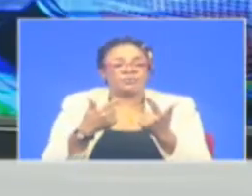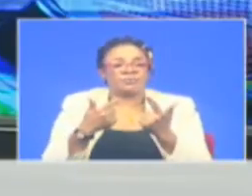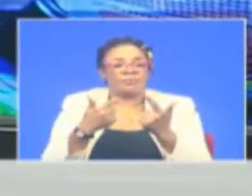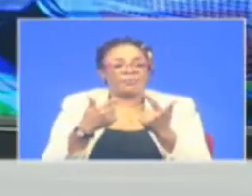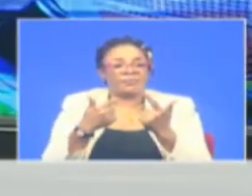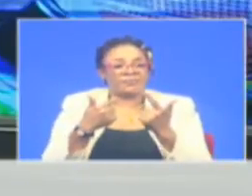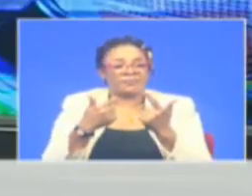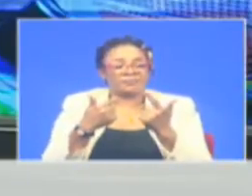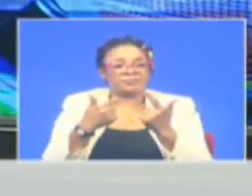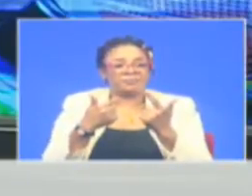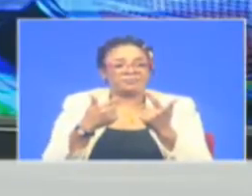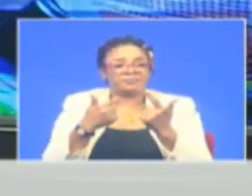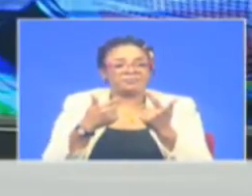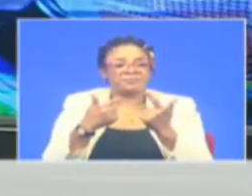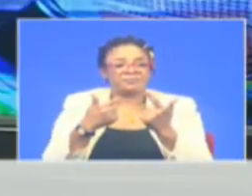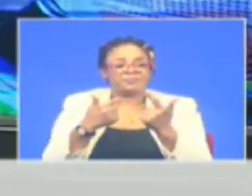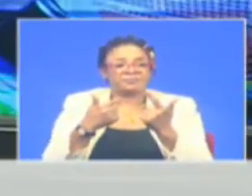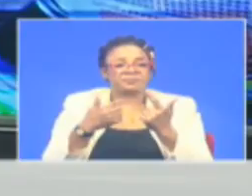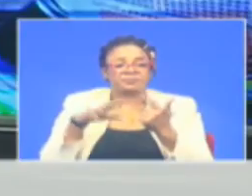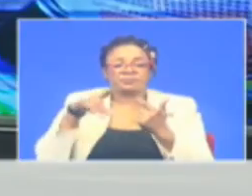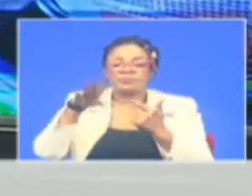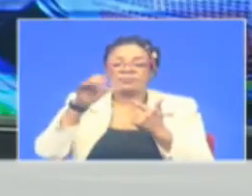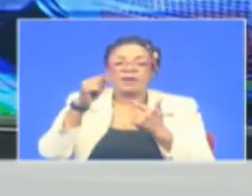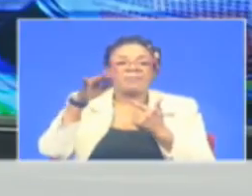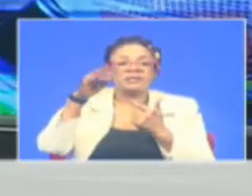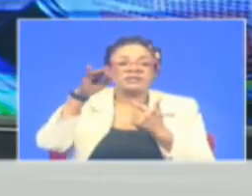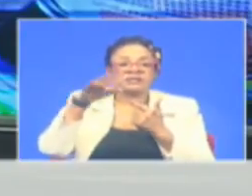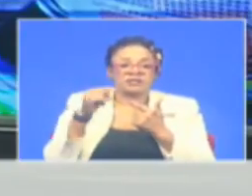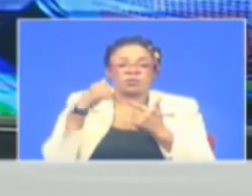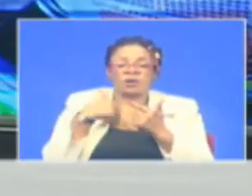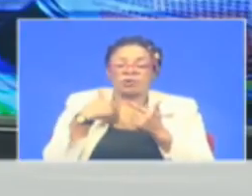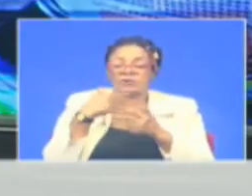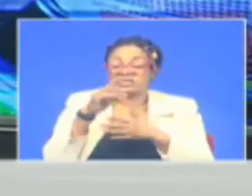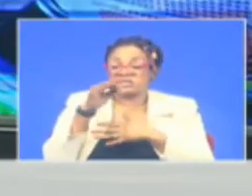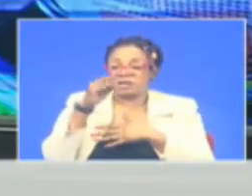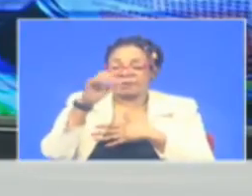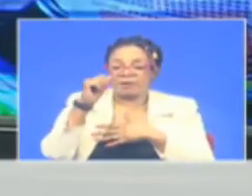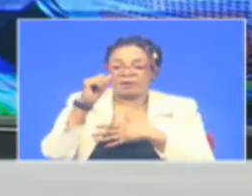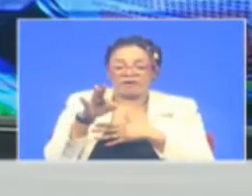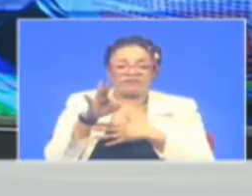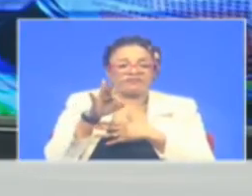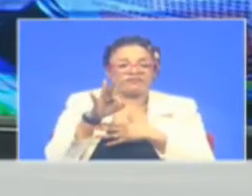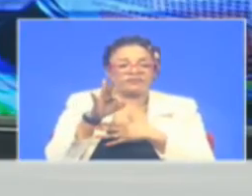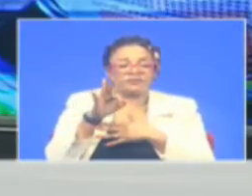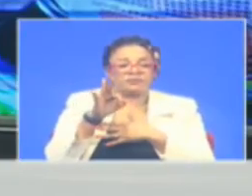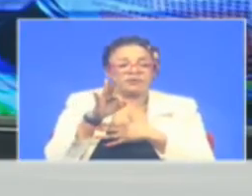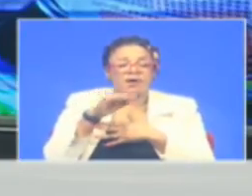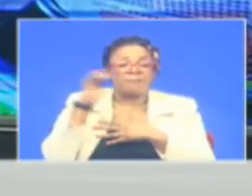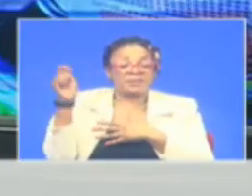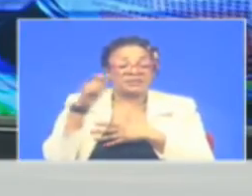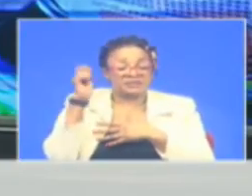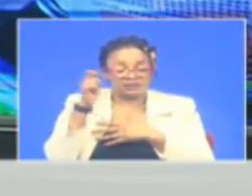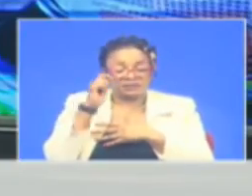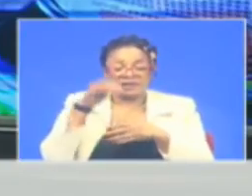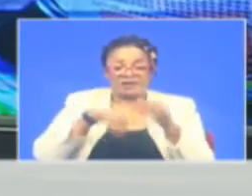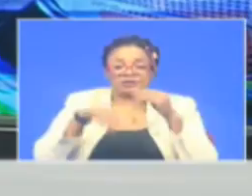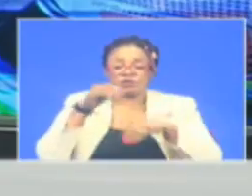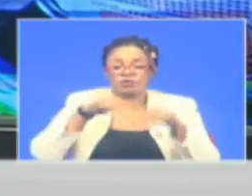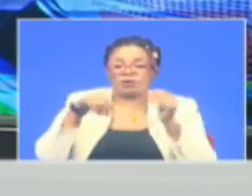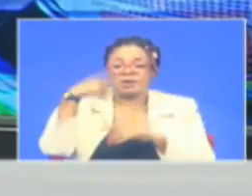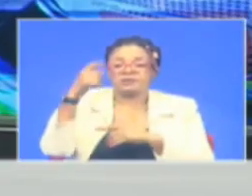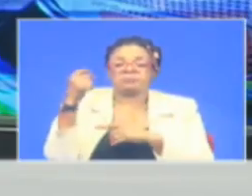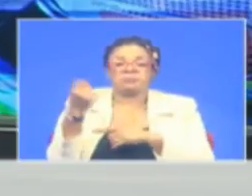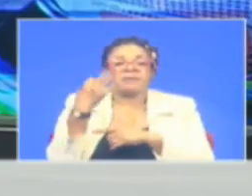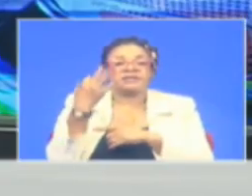Now South African billionaire Patrice Motsepe will contest the Confederation of African Football President's election next March, the